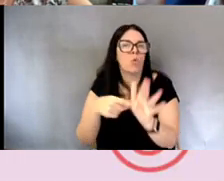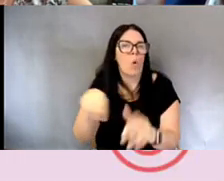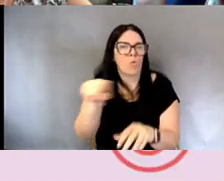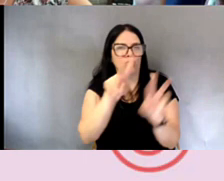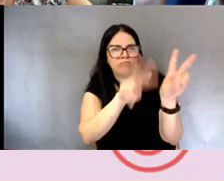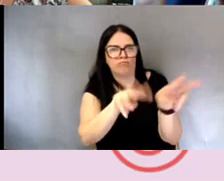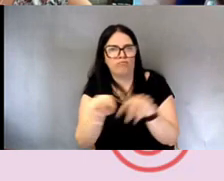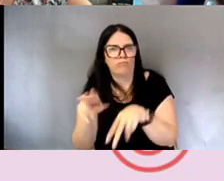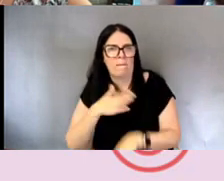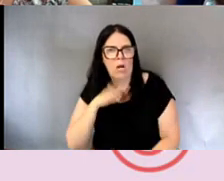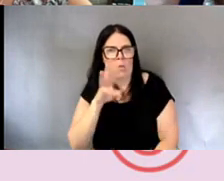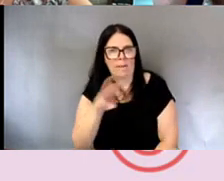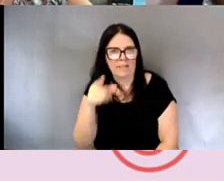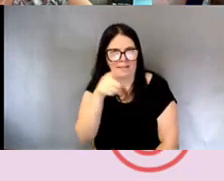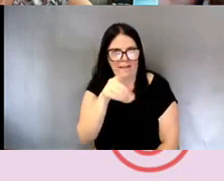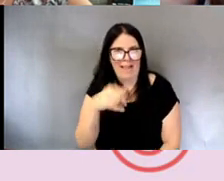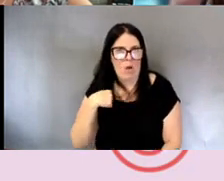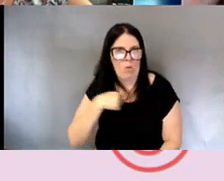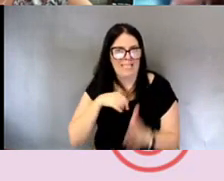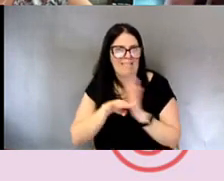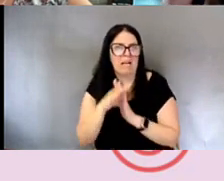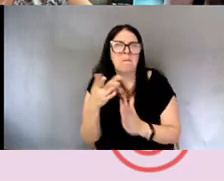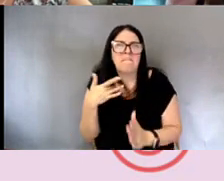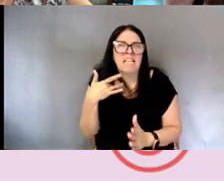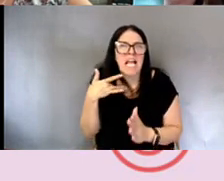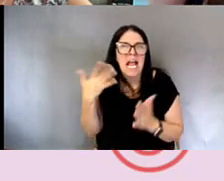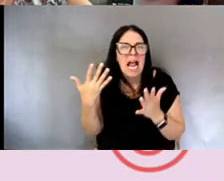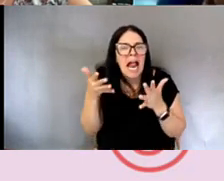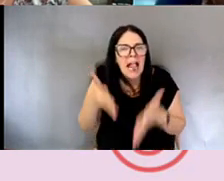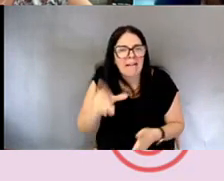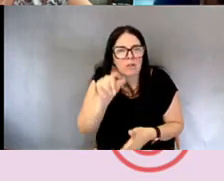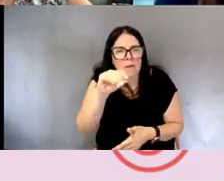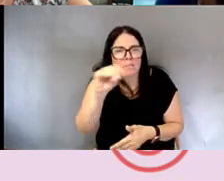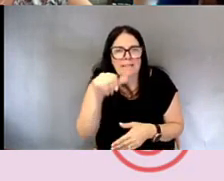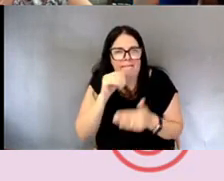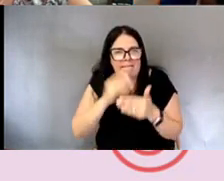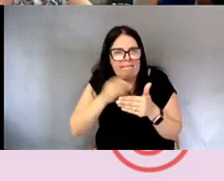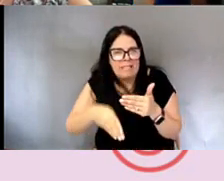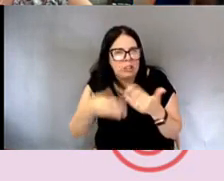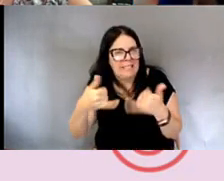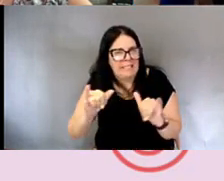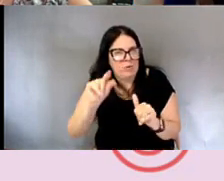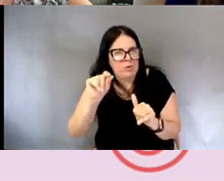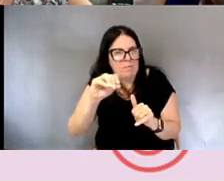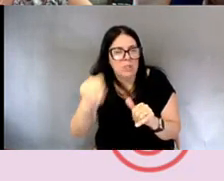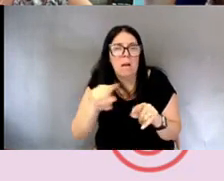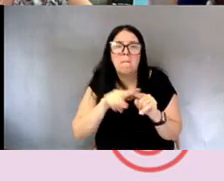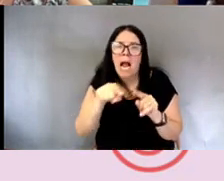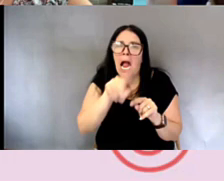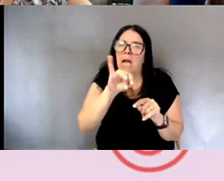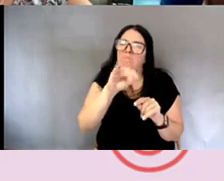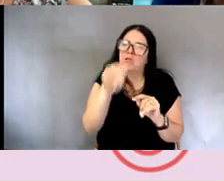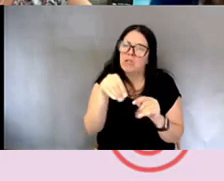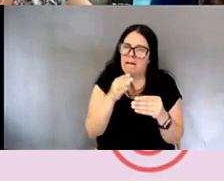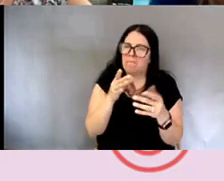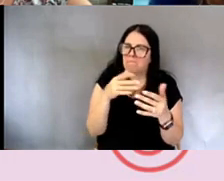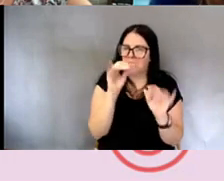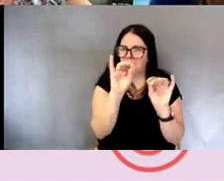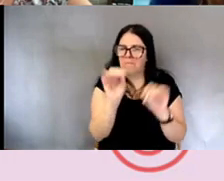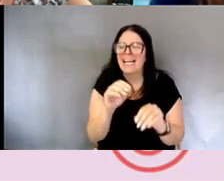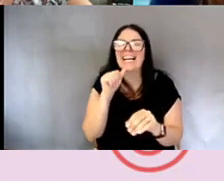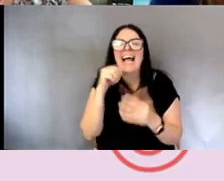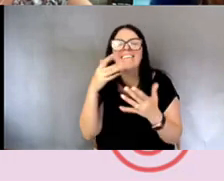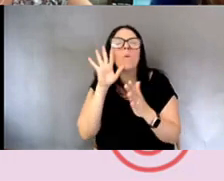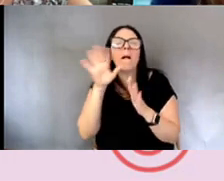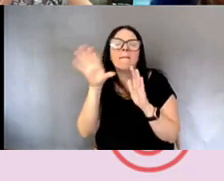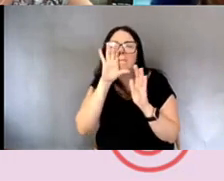I'd say, 80% ready to go, but there's little graphic things that have to go in there. But I'd like